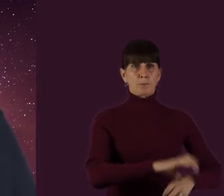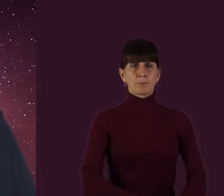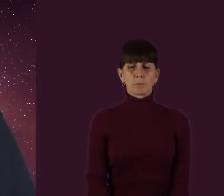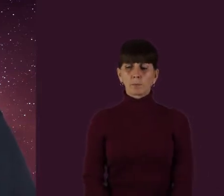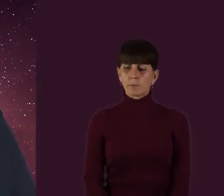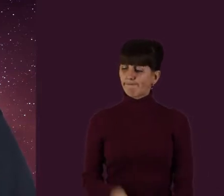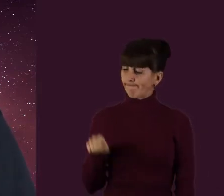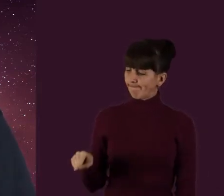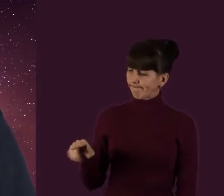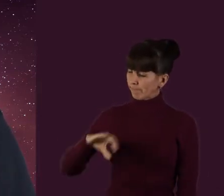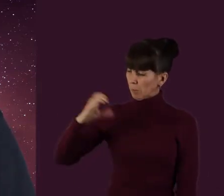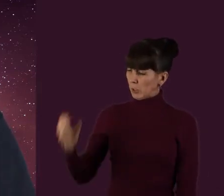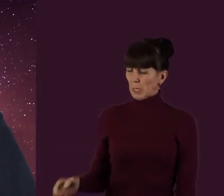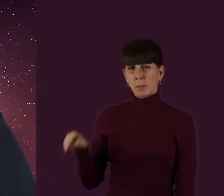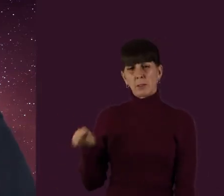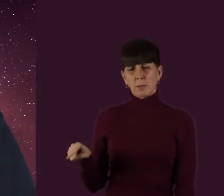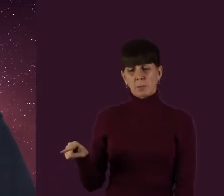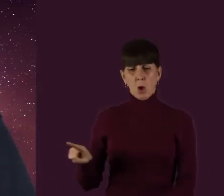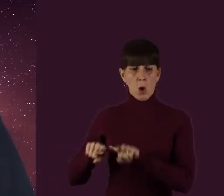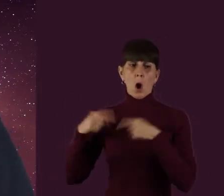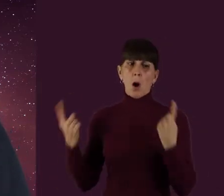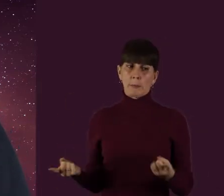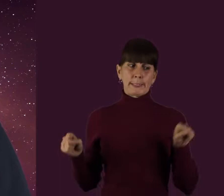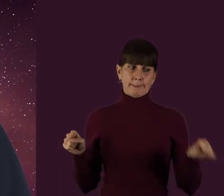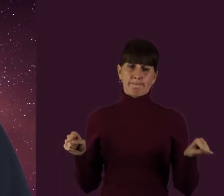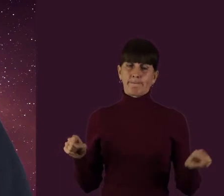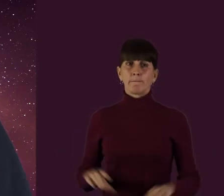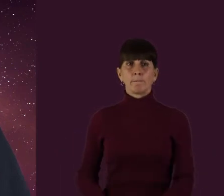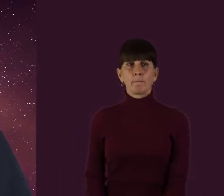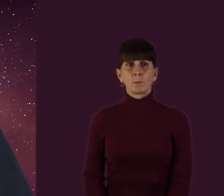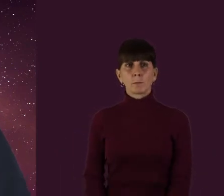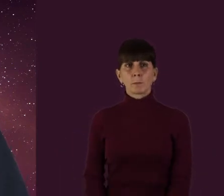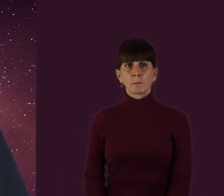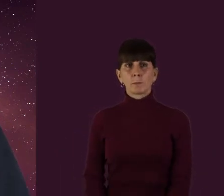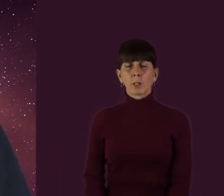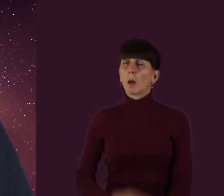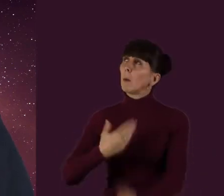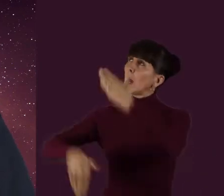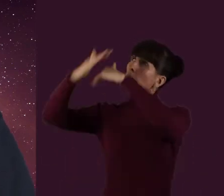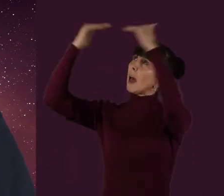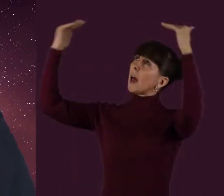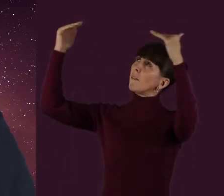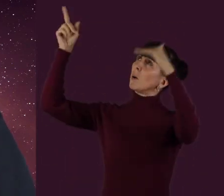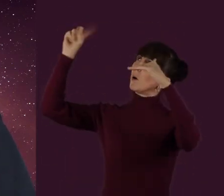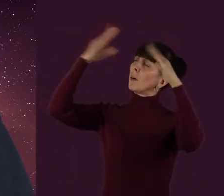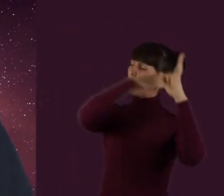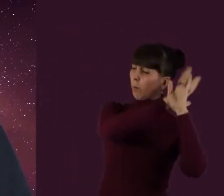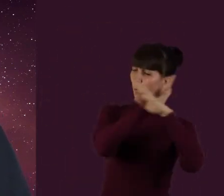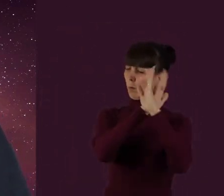But the shepherds were almost the opposite, and yet heaven comes to them where they